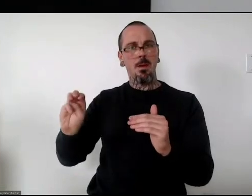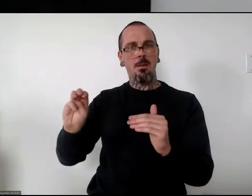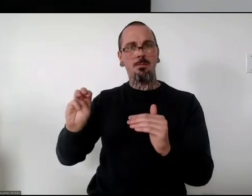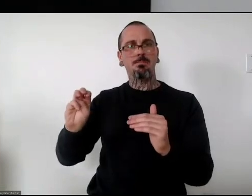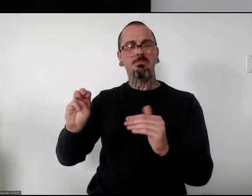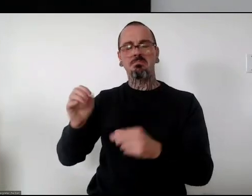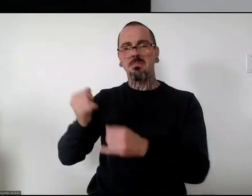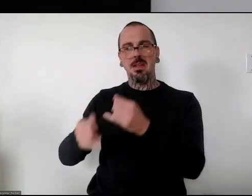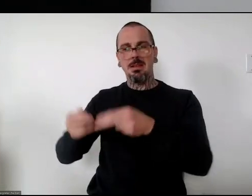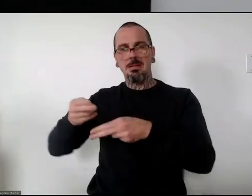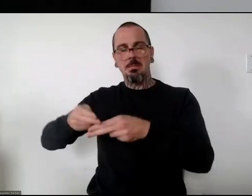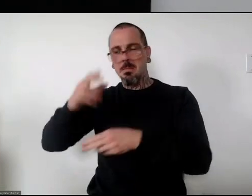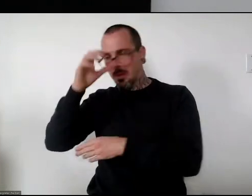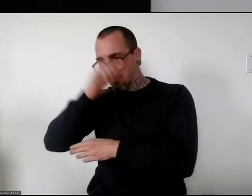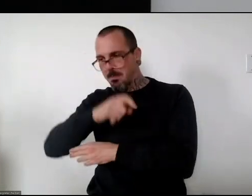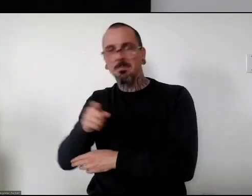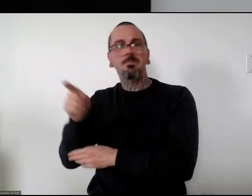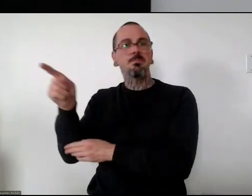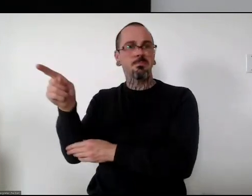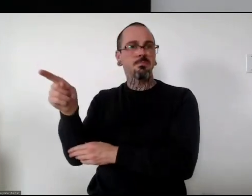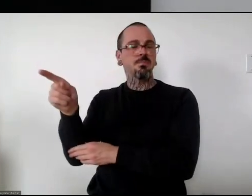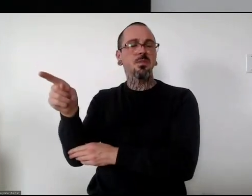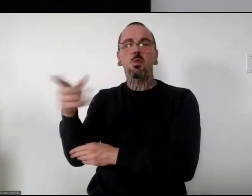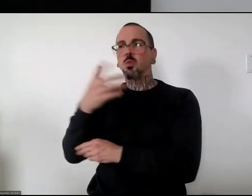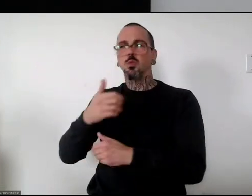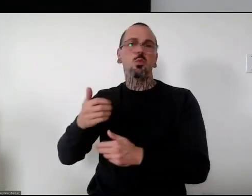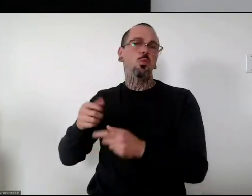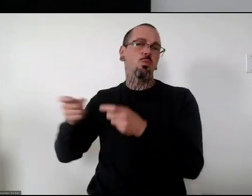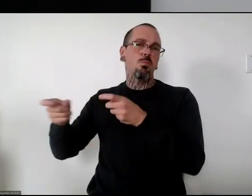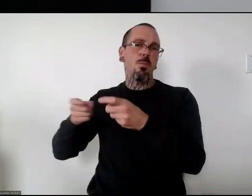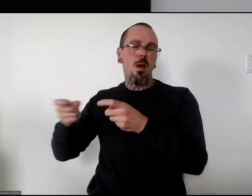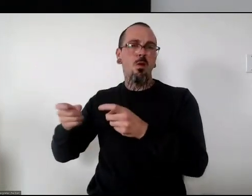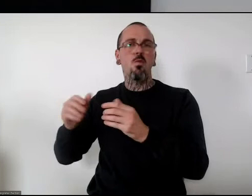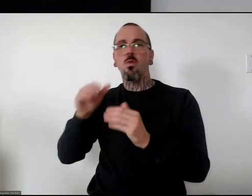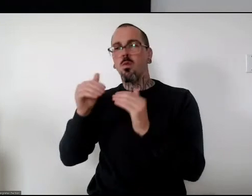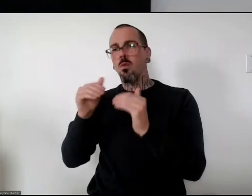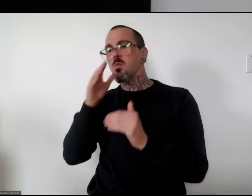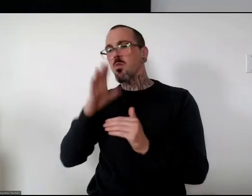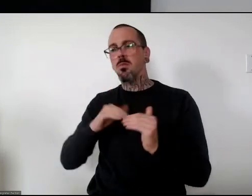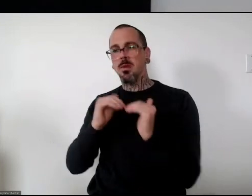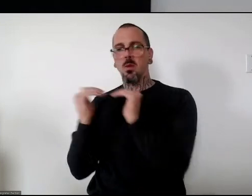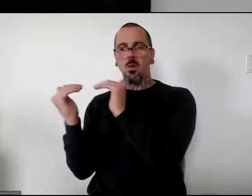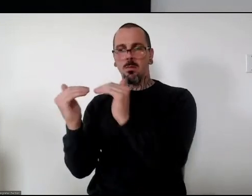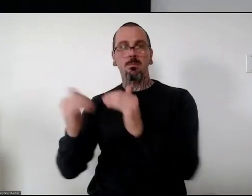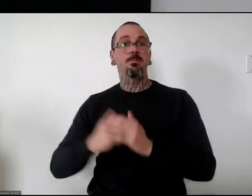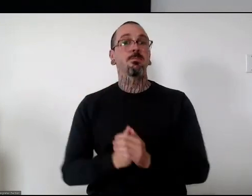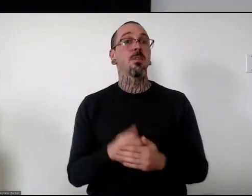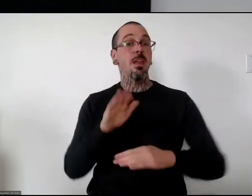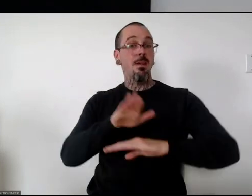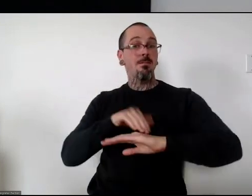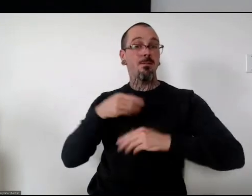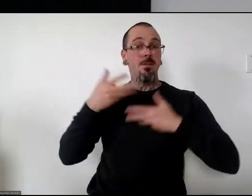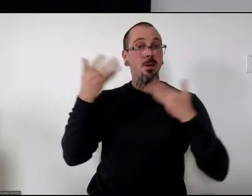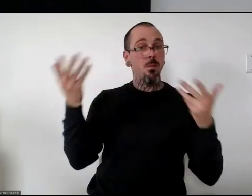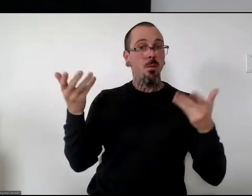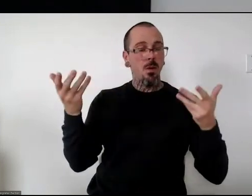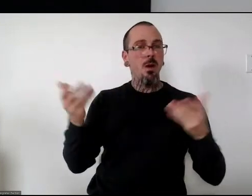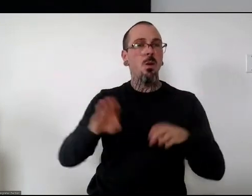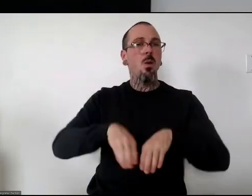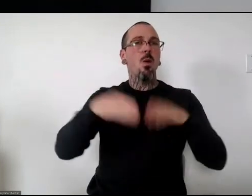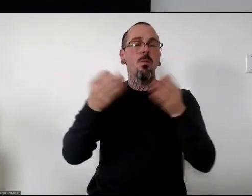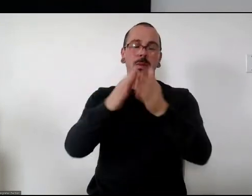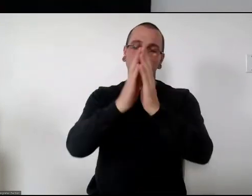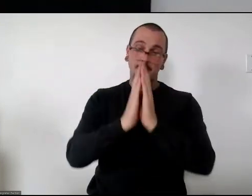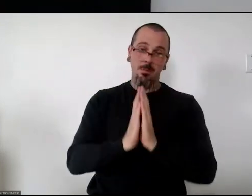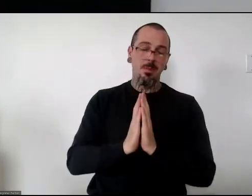community. Alan for inviting me here today to do an opening prayer for the Purple Ribbon Ceremony. I am honored to be